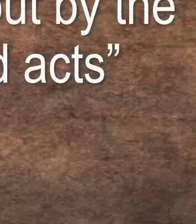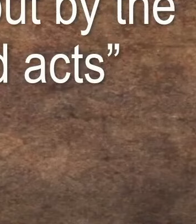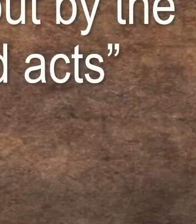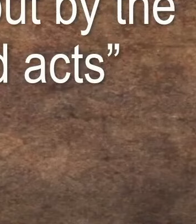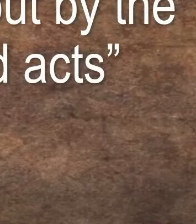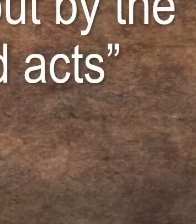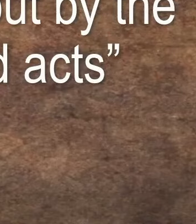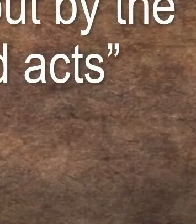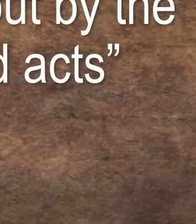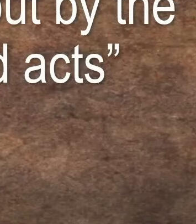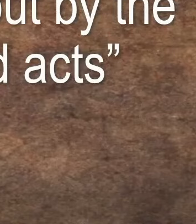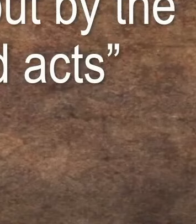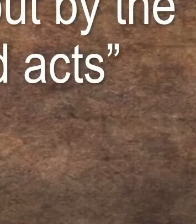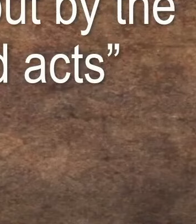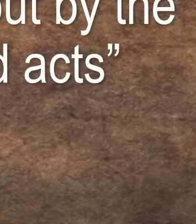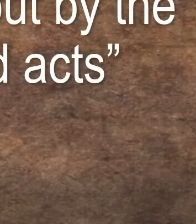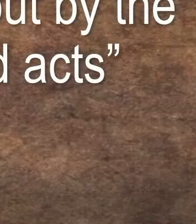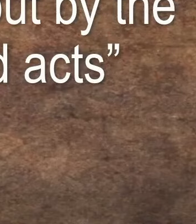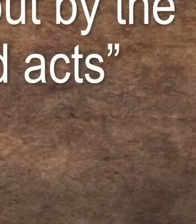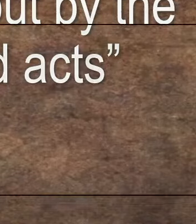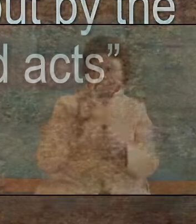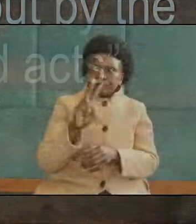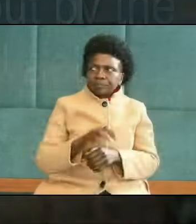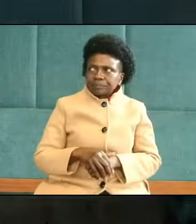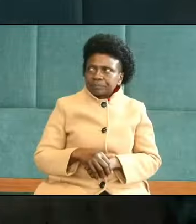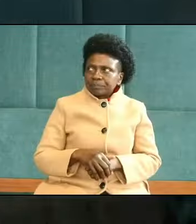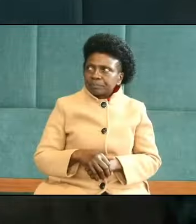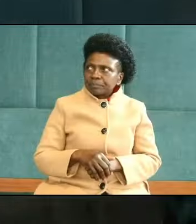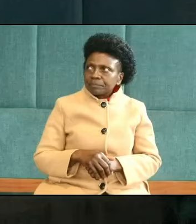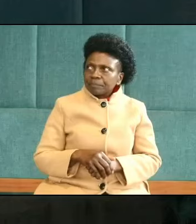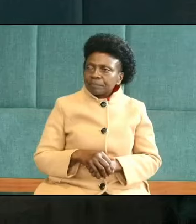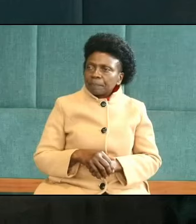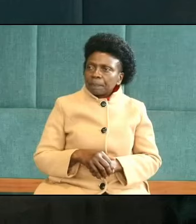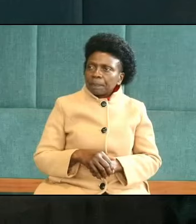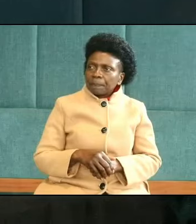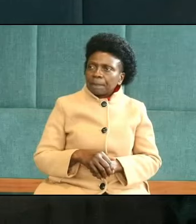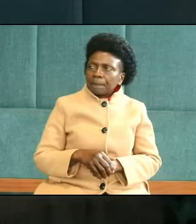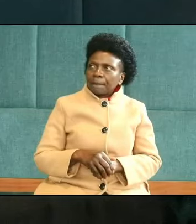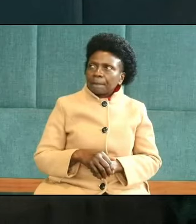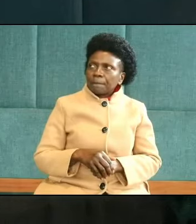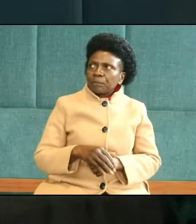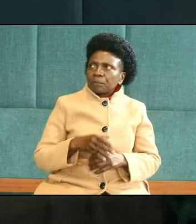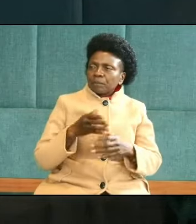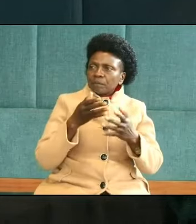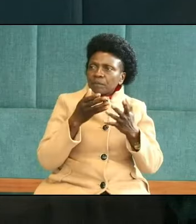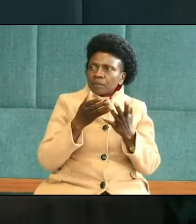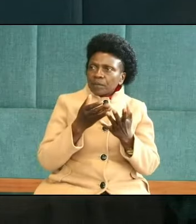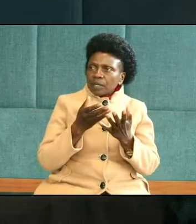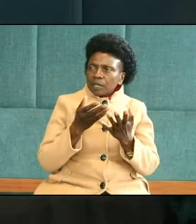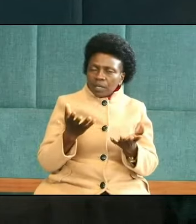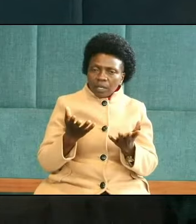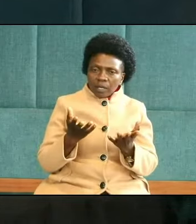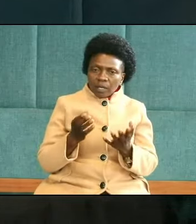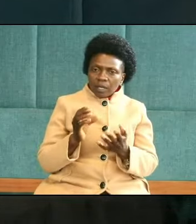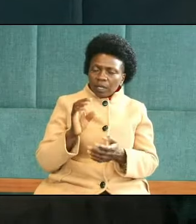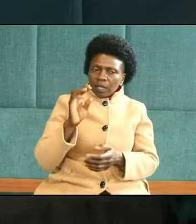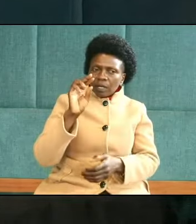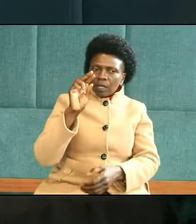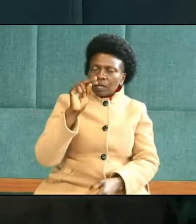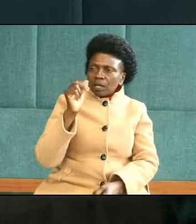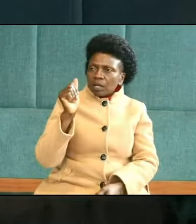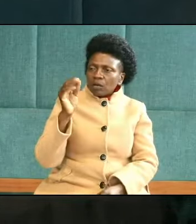Christ, page 57, paragraph 2. Now, think about Naomi for a moment. Okay? Here she was blurting out her